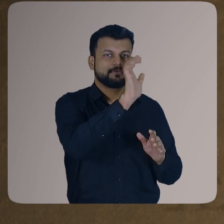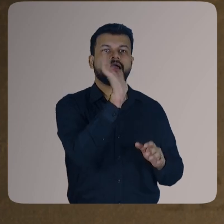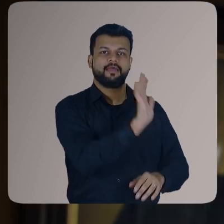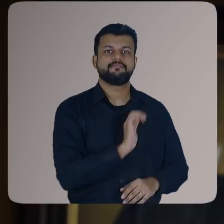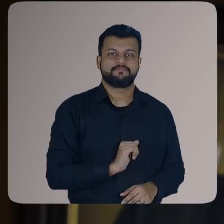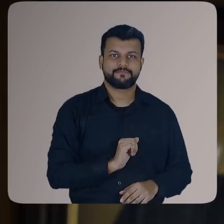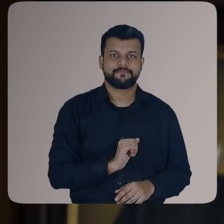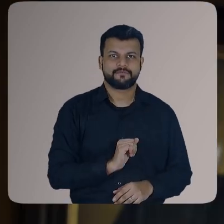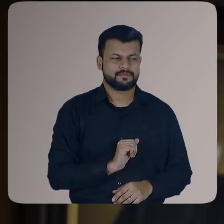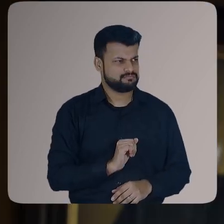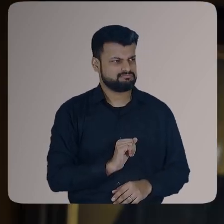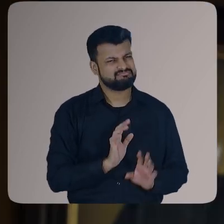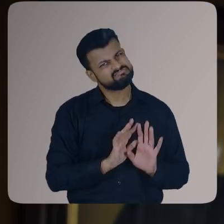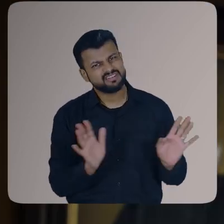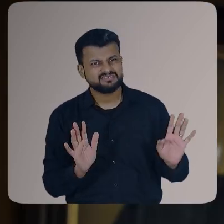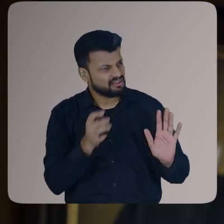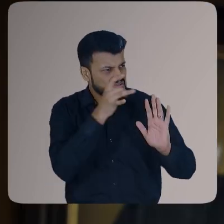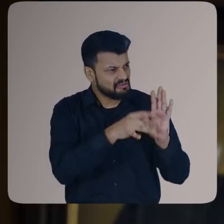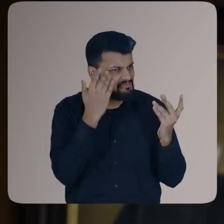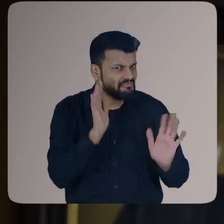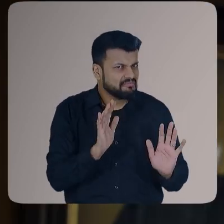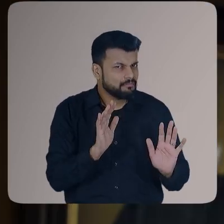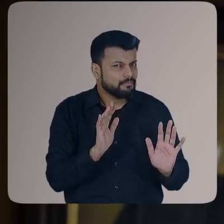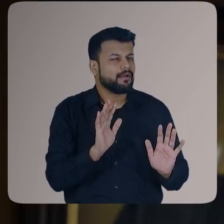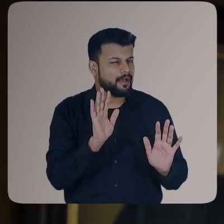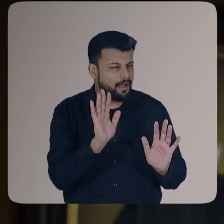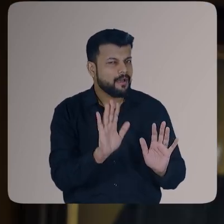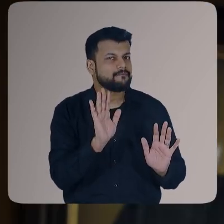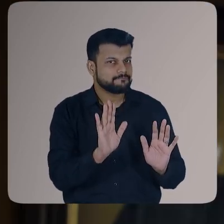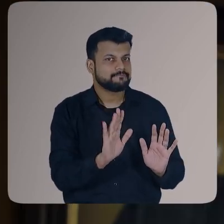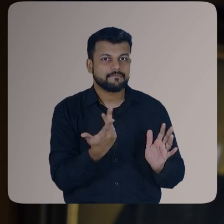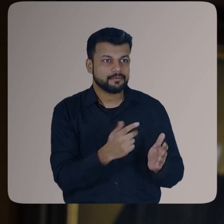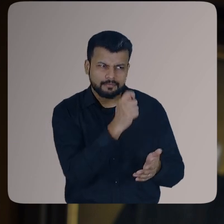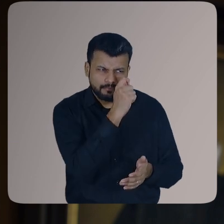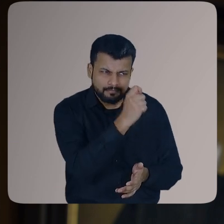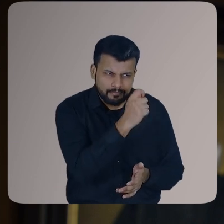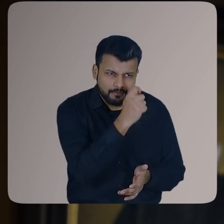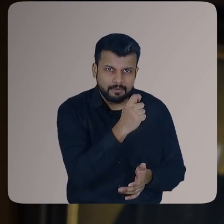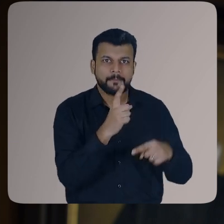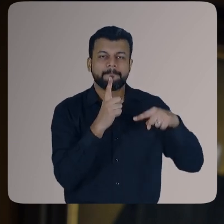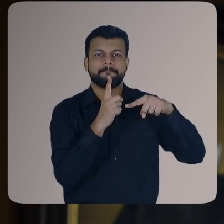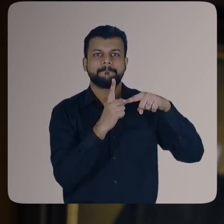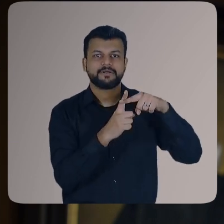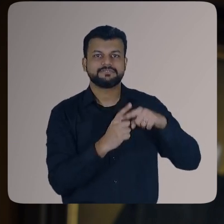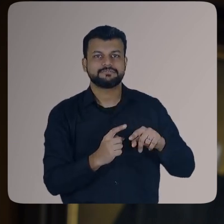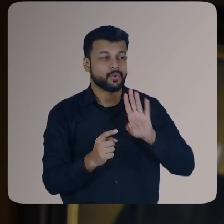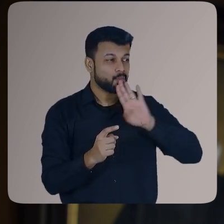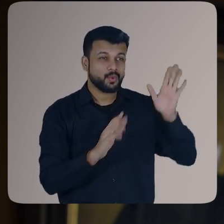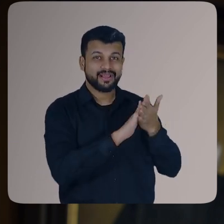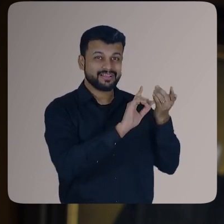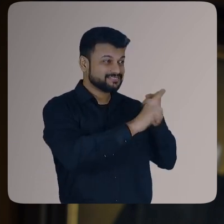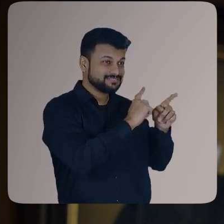1633. Still, visual and historical clues allow us to piece together a fair amount of